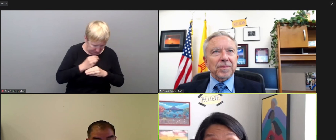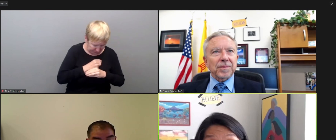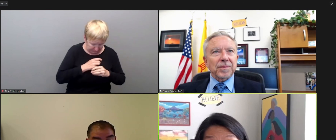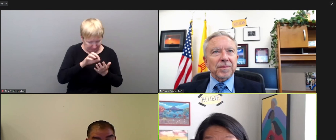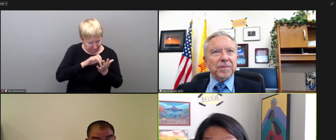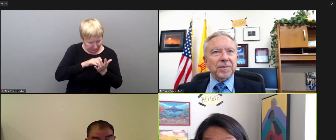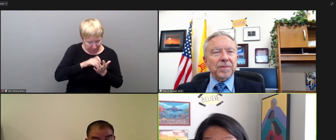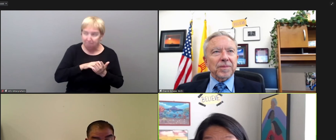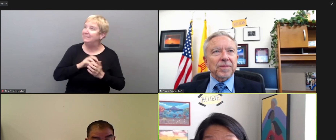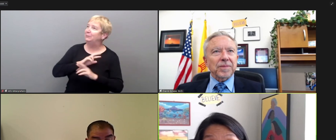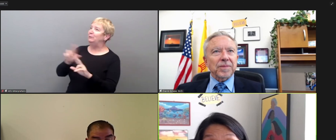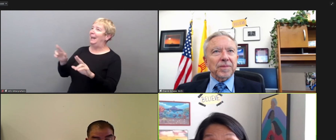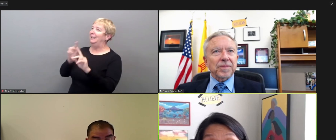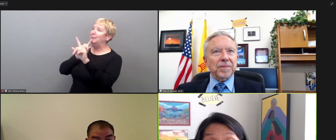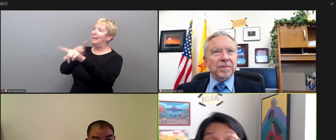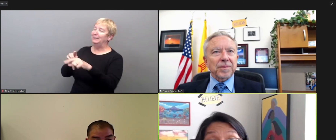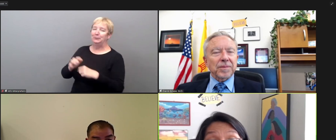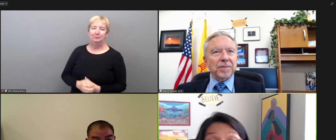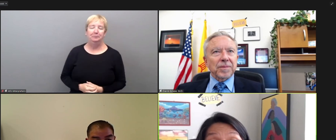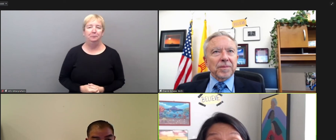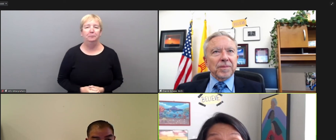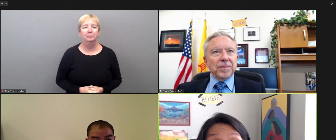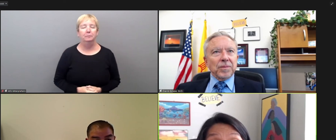to answer it, but here we go.